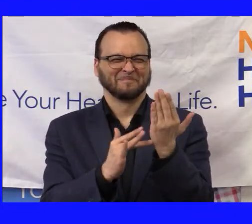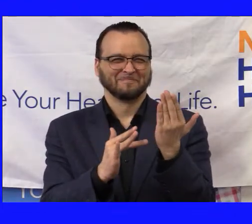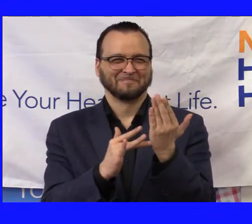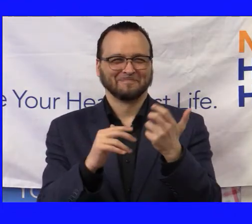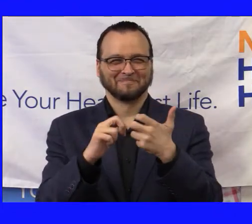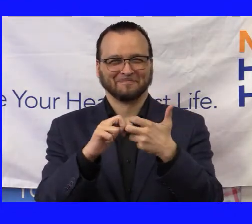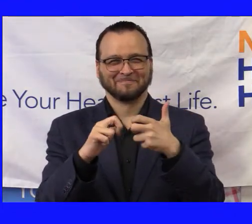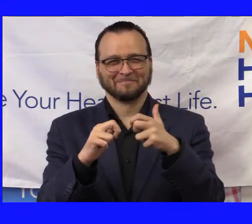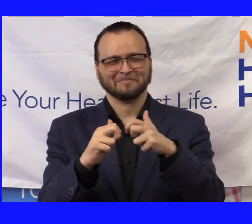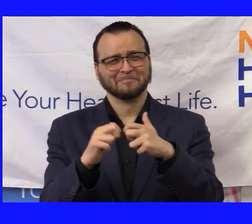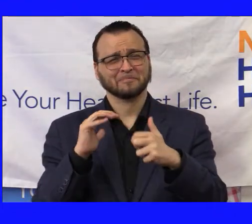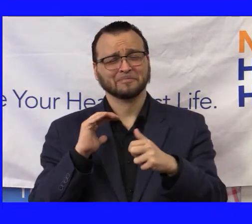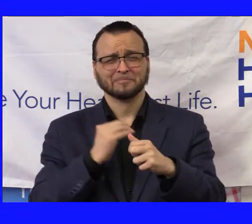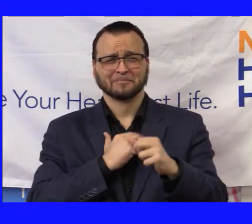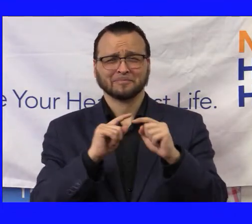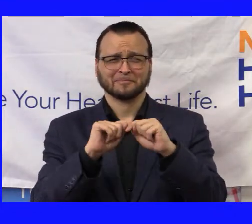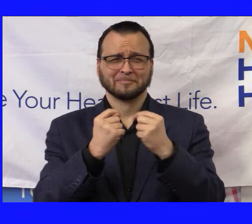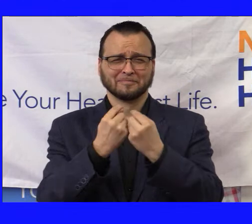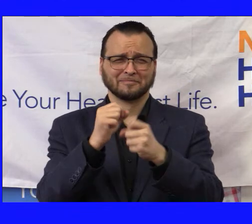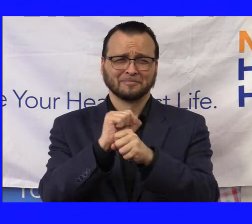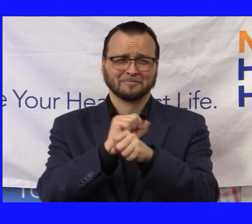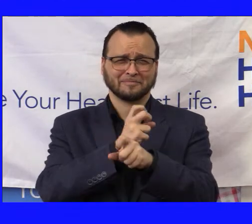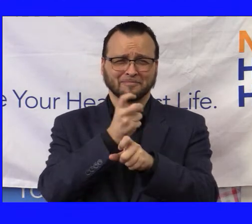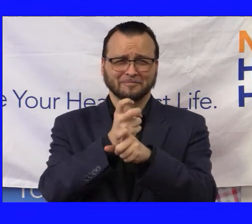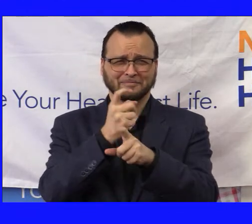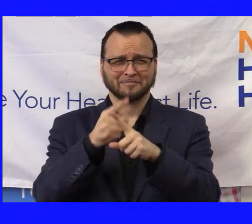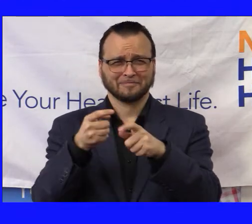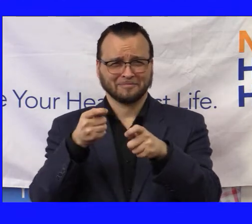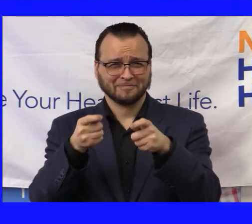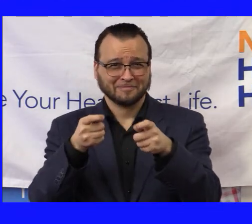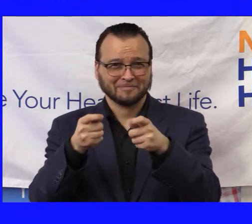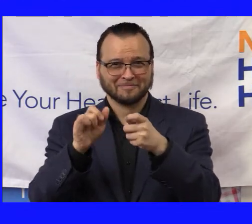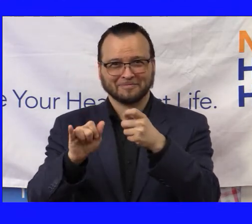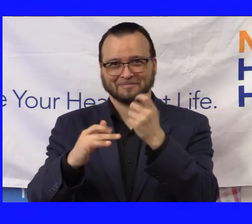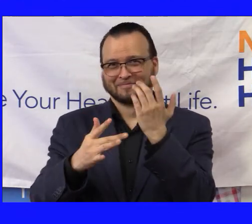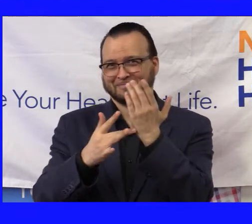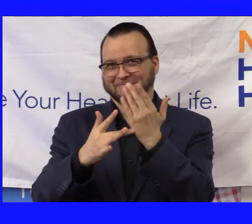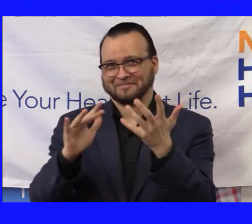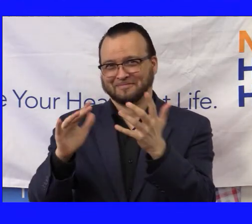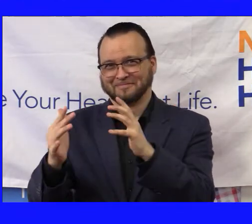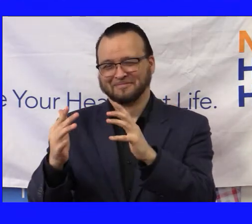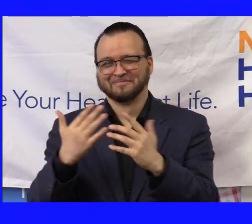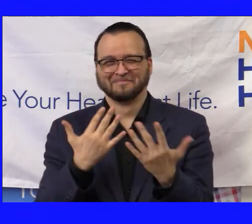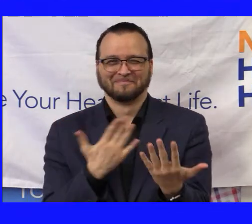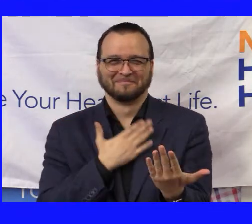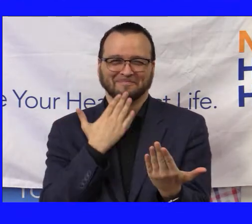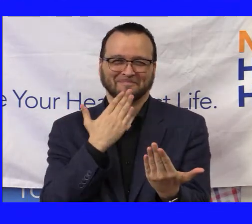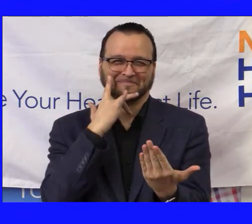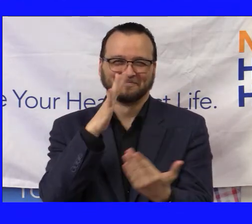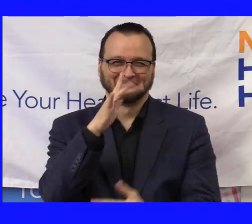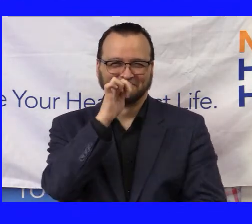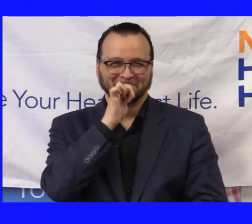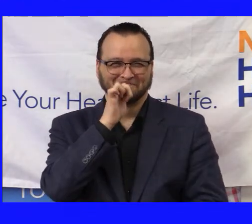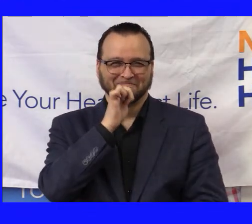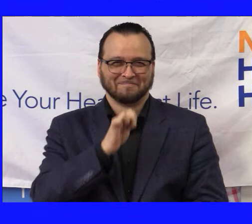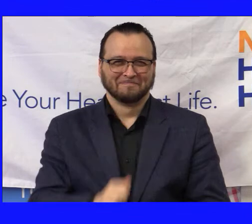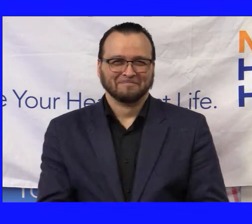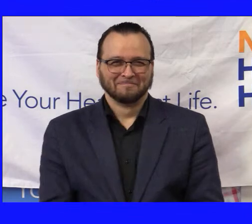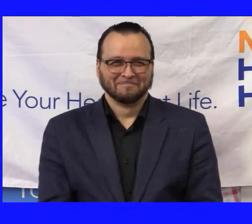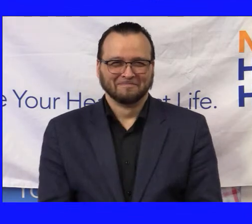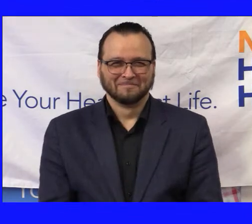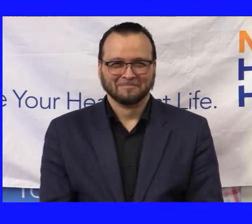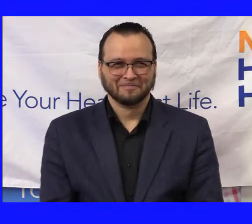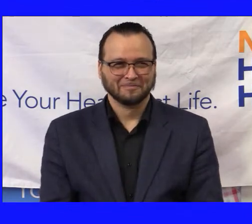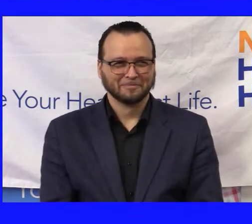plans on how to address those underrepresentation at the executive level for minorities and the information